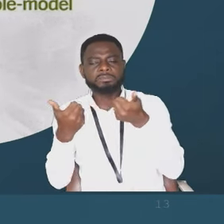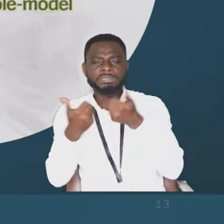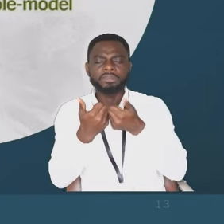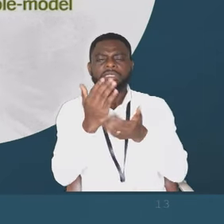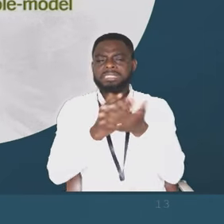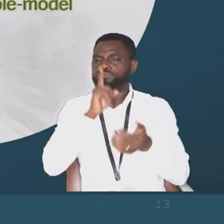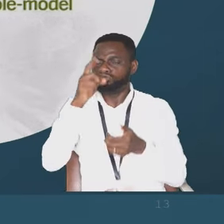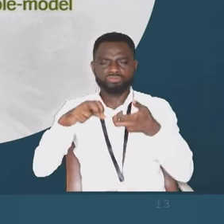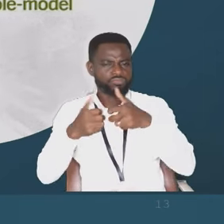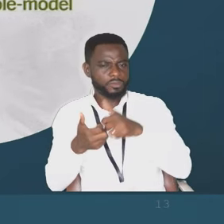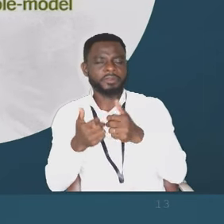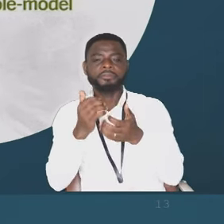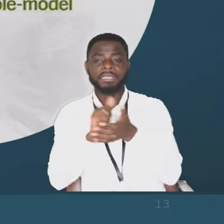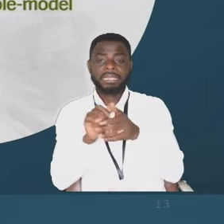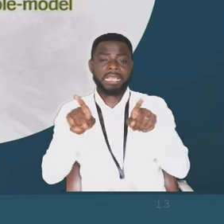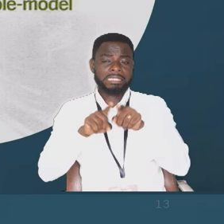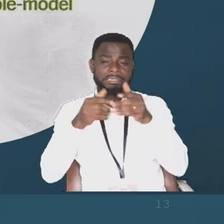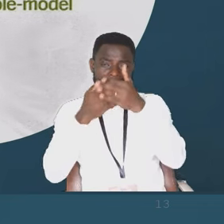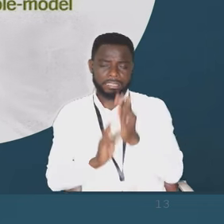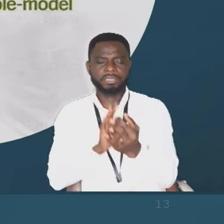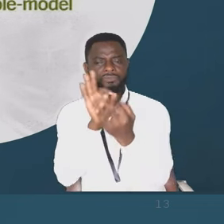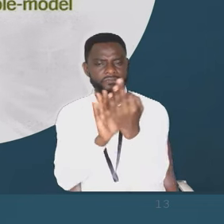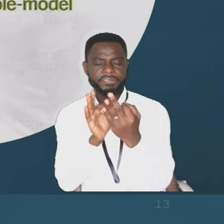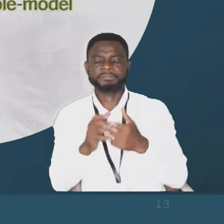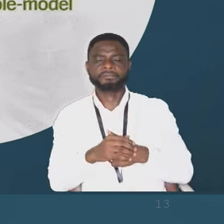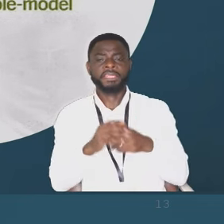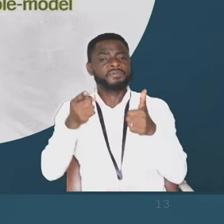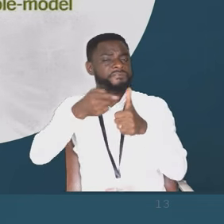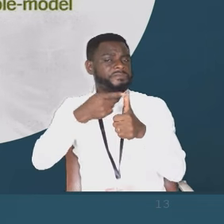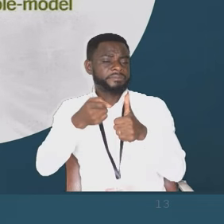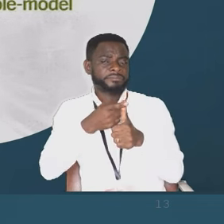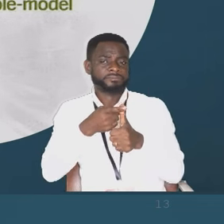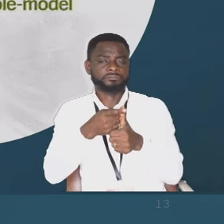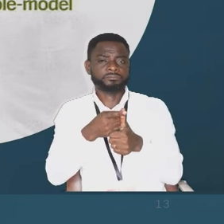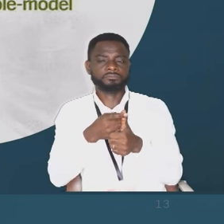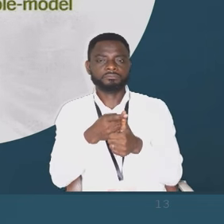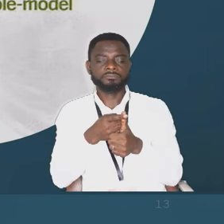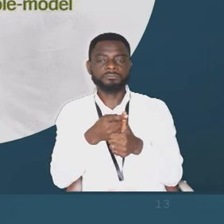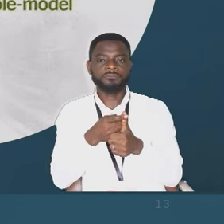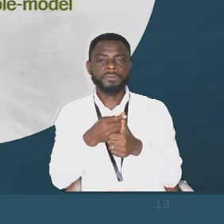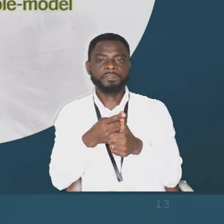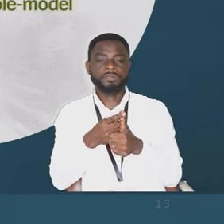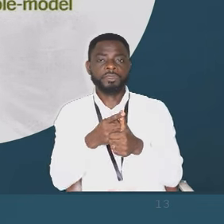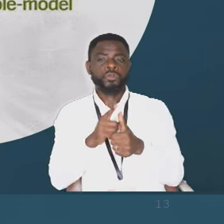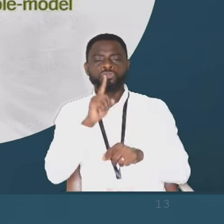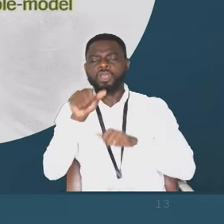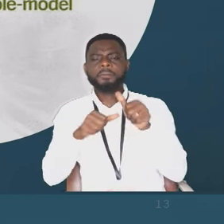real challenges that we'll be talking about. First of all, we have been talking about moral